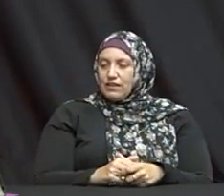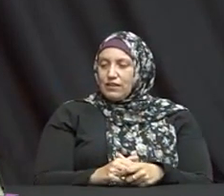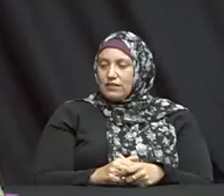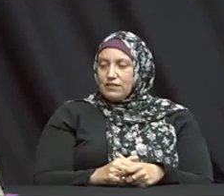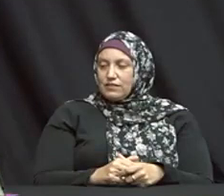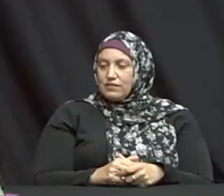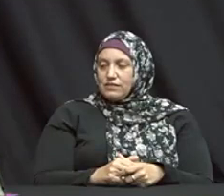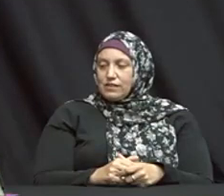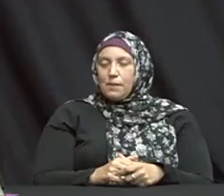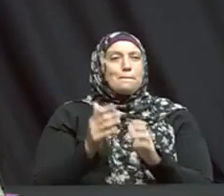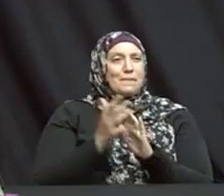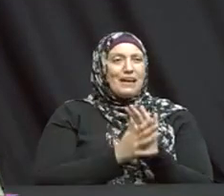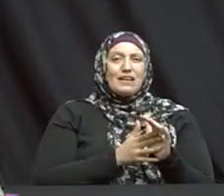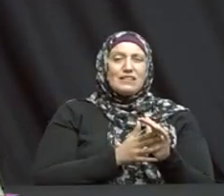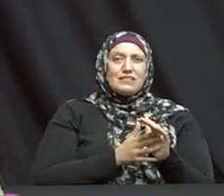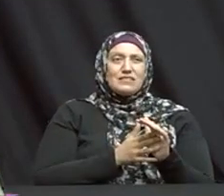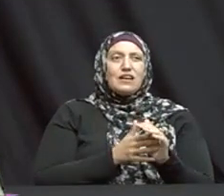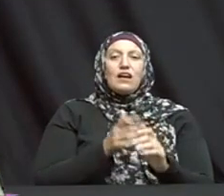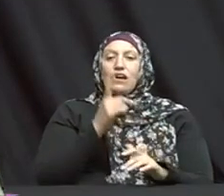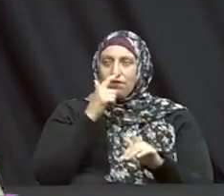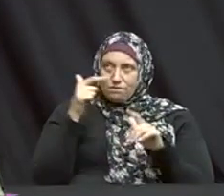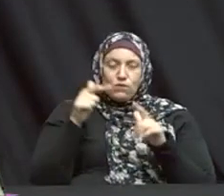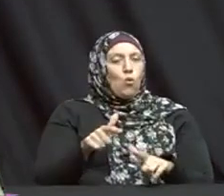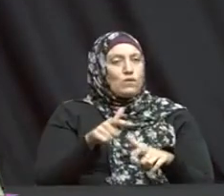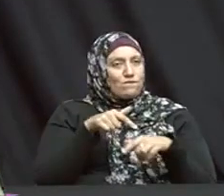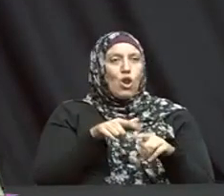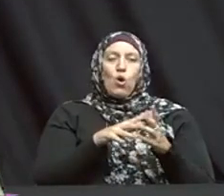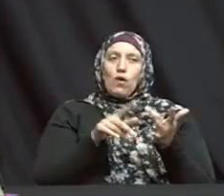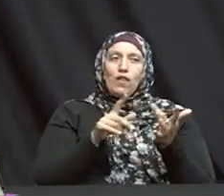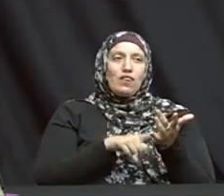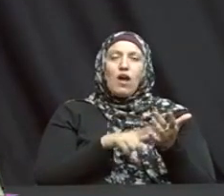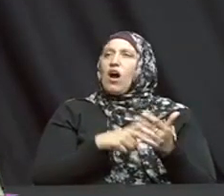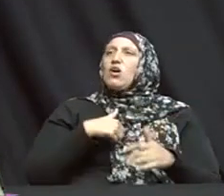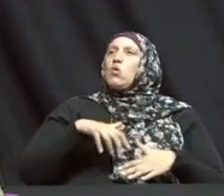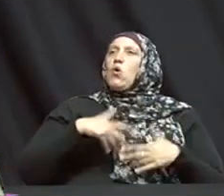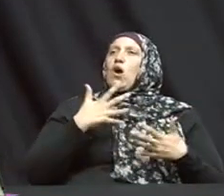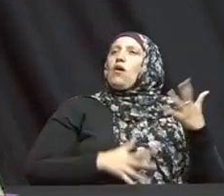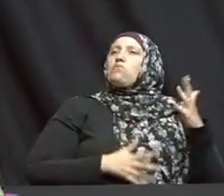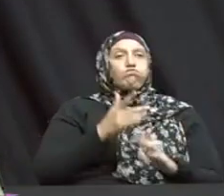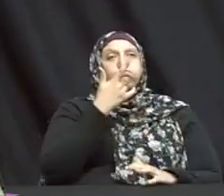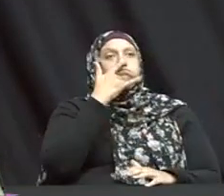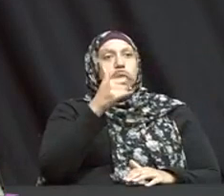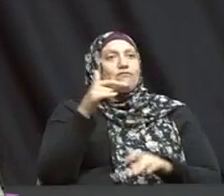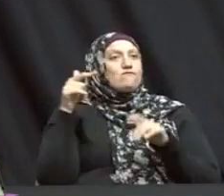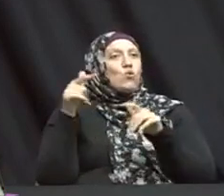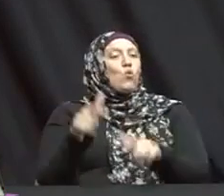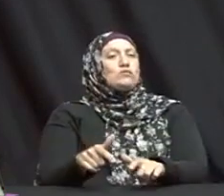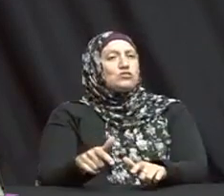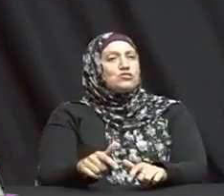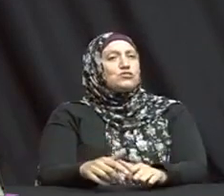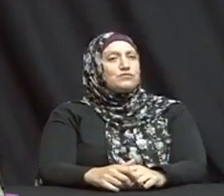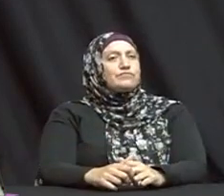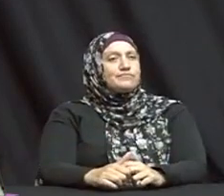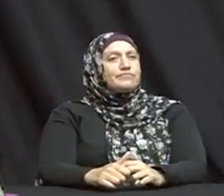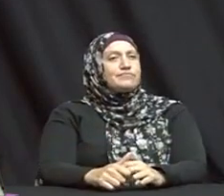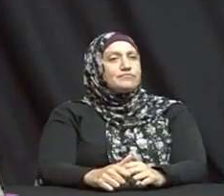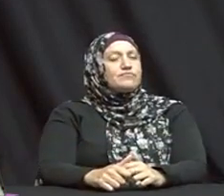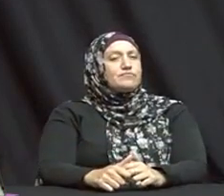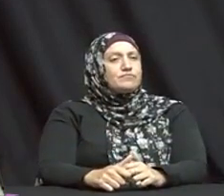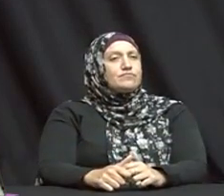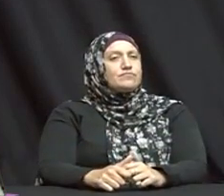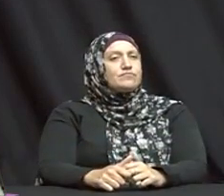Enforceable. In other words, it can be enforced. Okay. All right. Because we've had cases. That's why I say it's very important. The wife decided to cremate